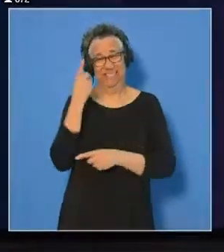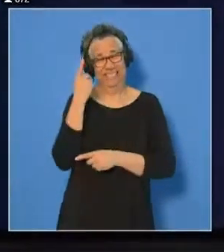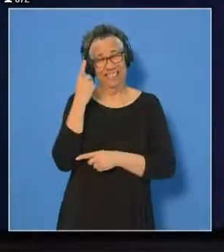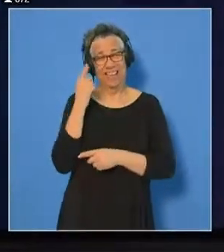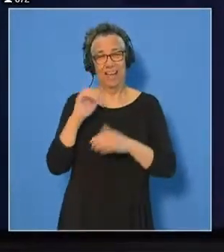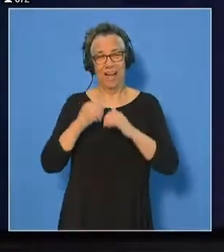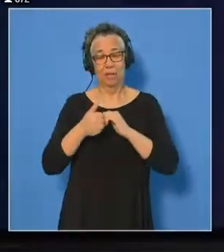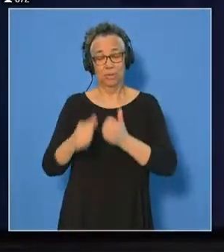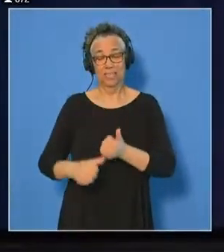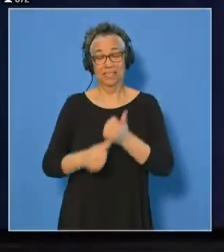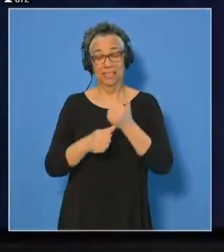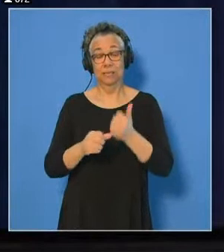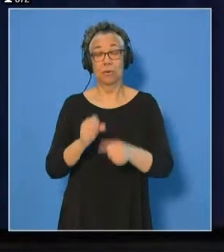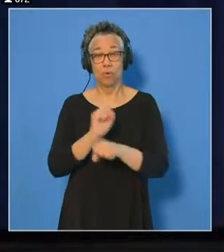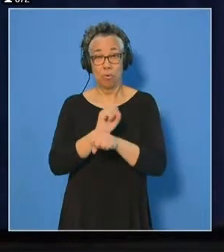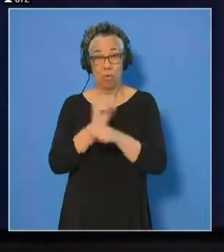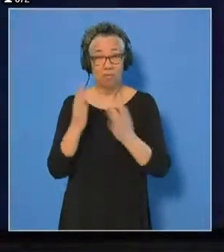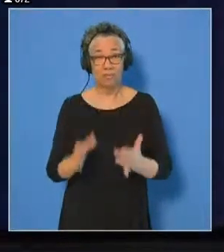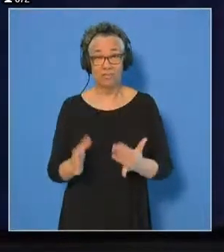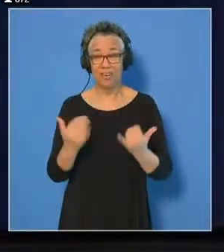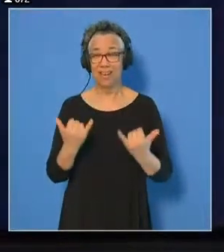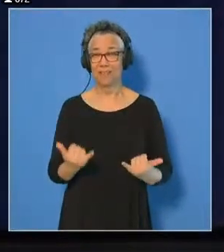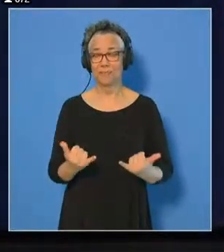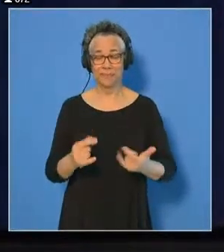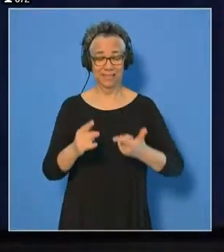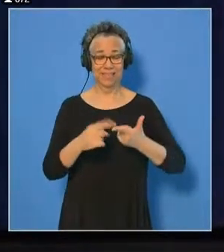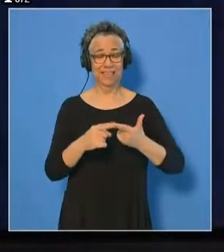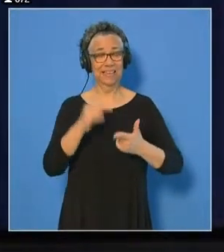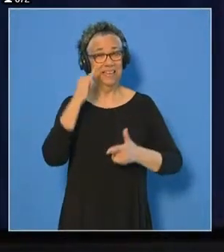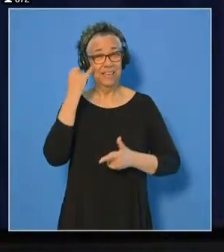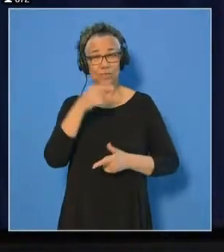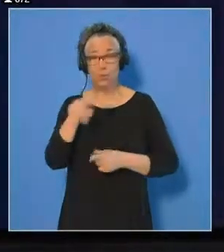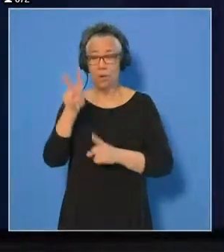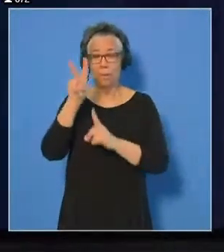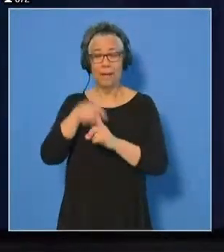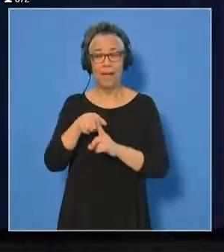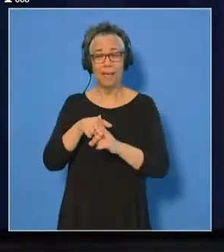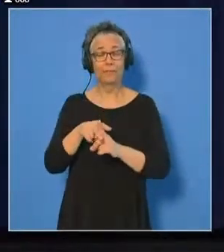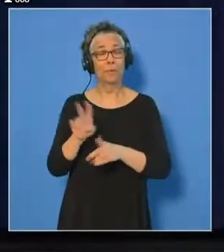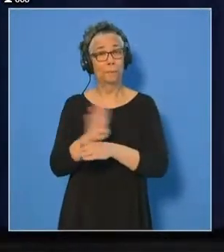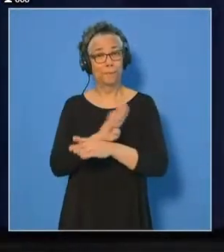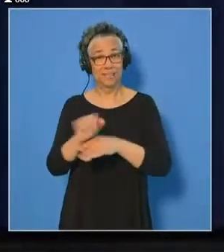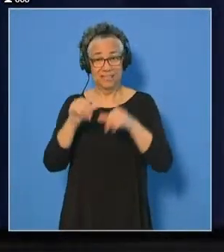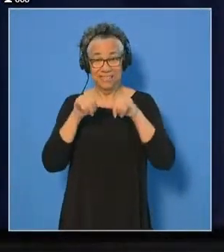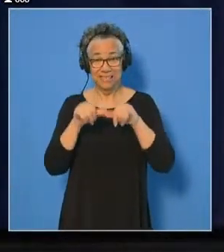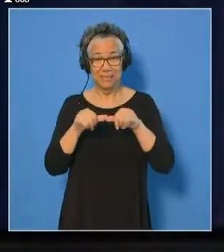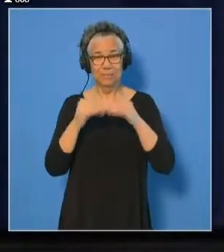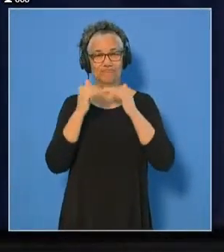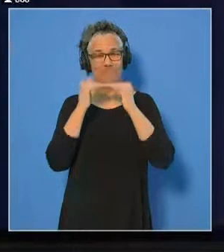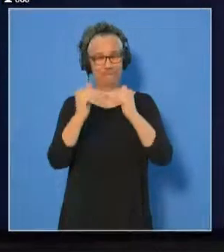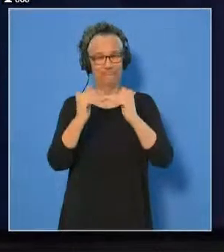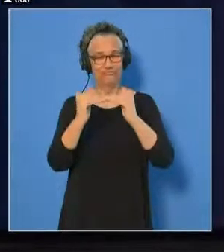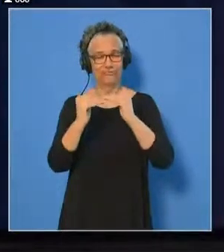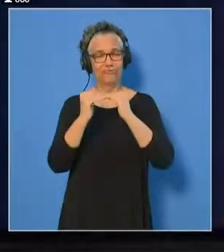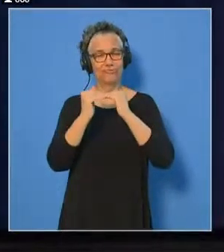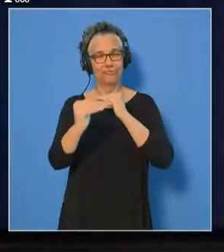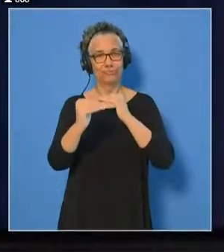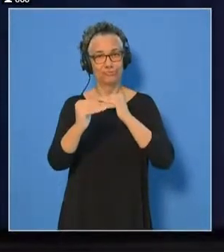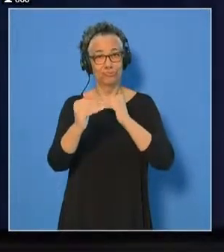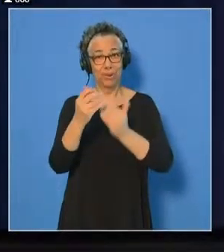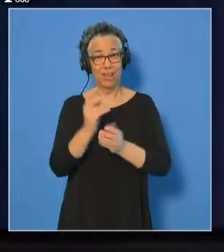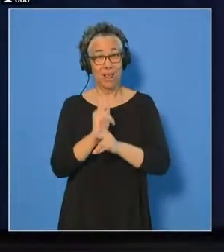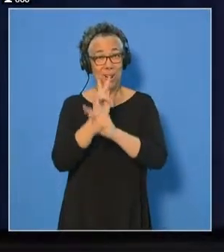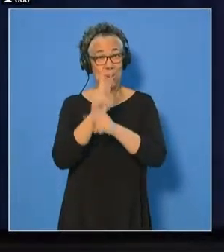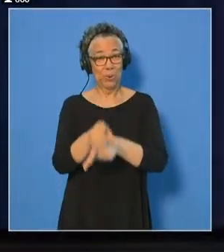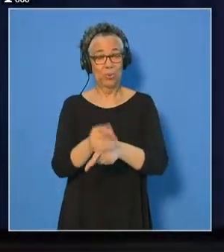time. Second, if you apply for a business sustainability and continuation loan and grant program offered